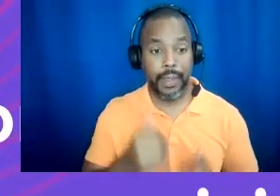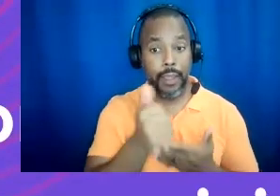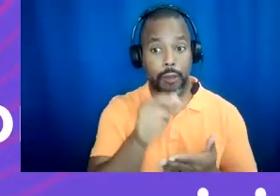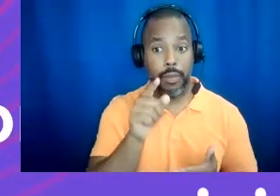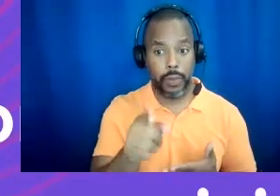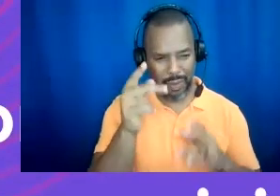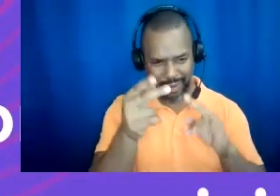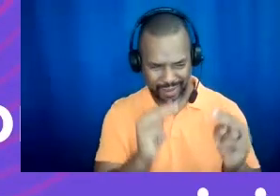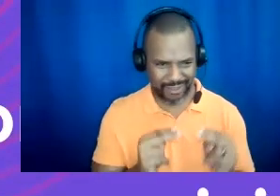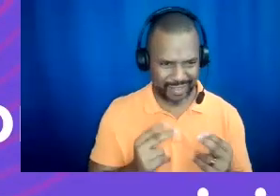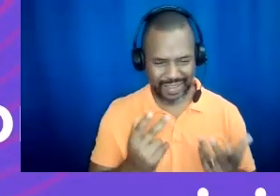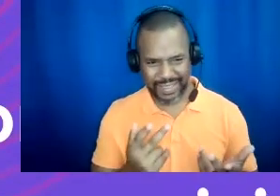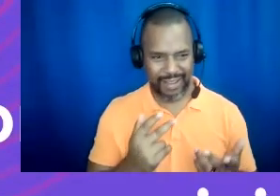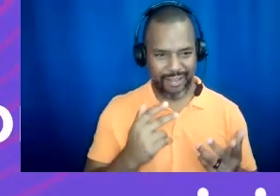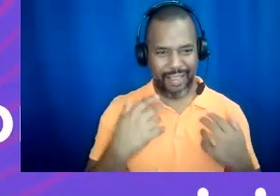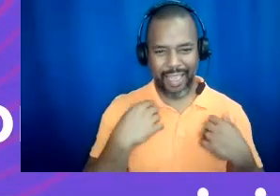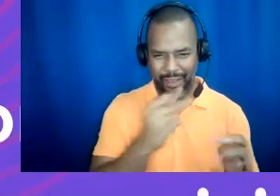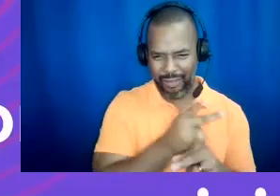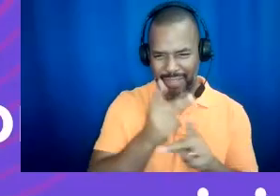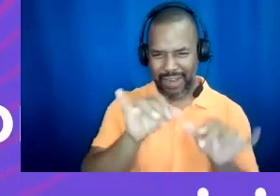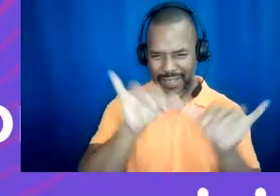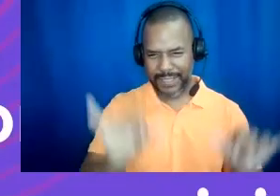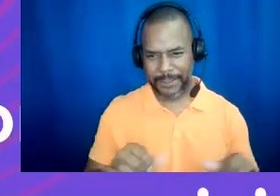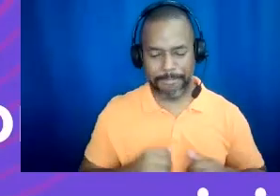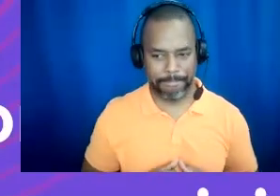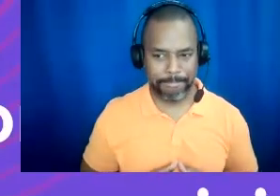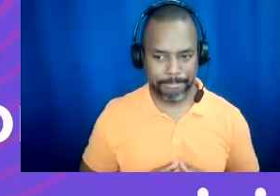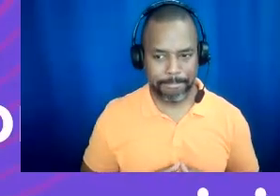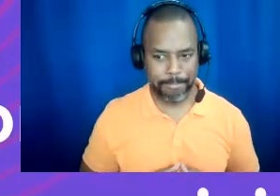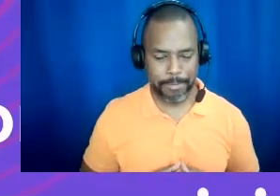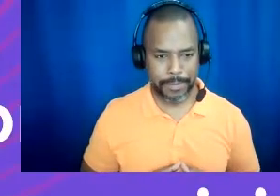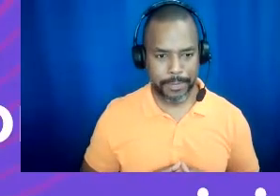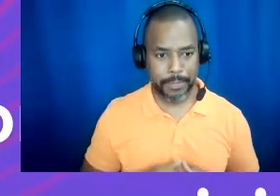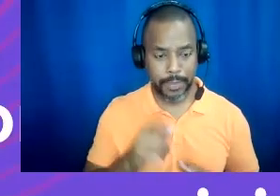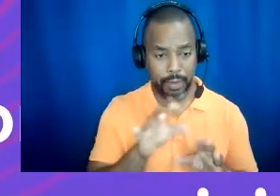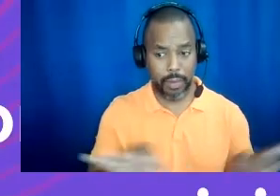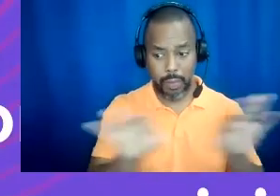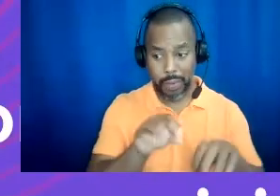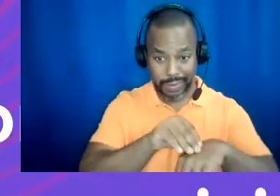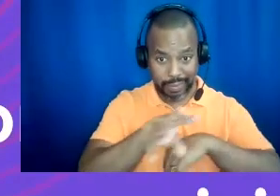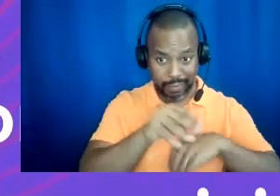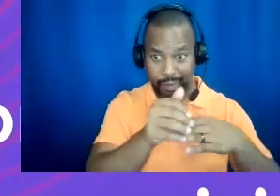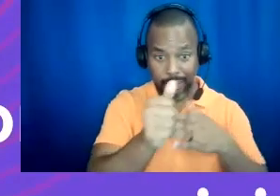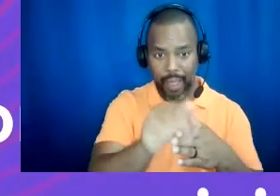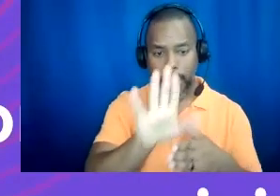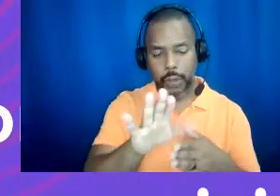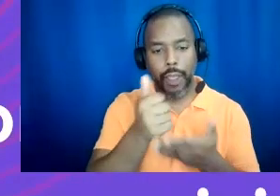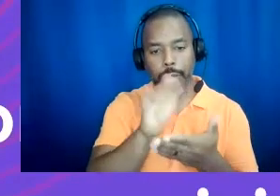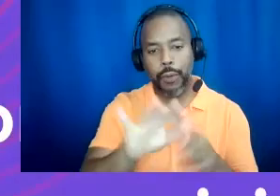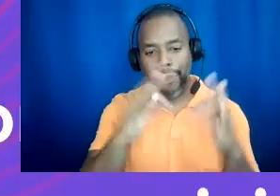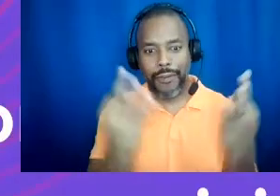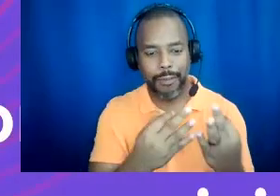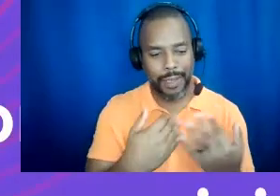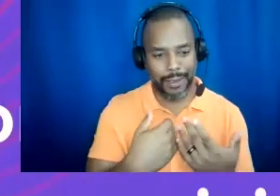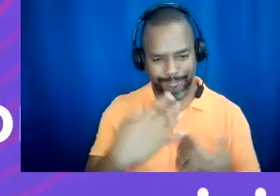navigate the often complex healthcare system. Their role is to support and guide you and your families in making informed decisions about